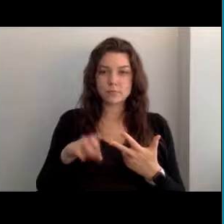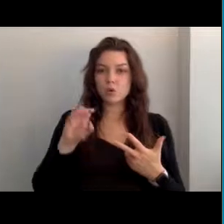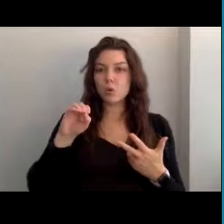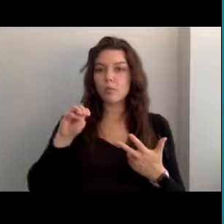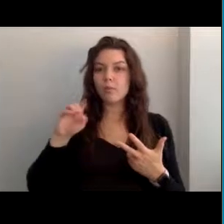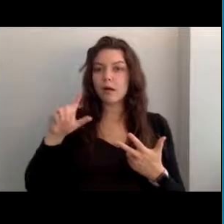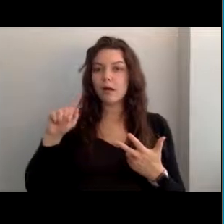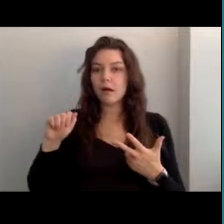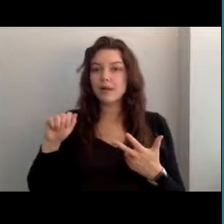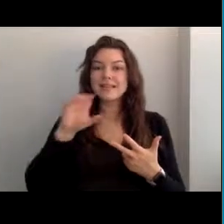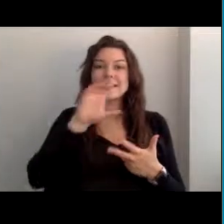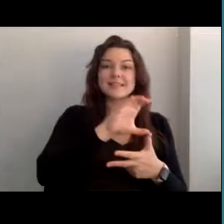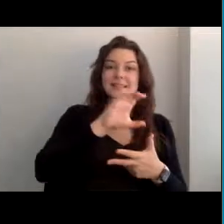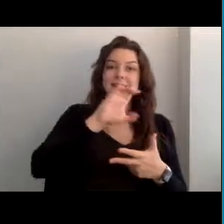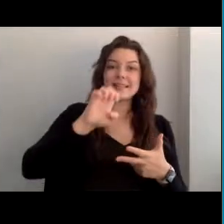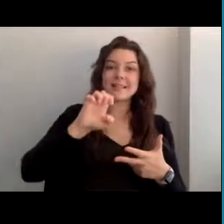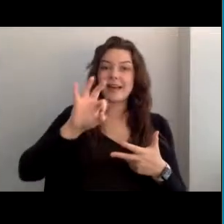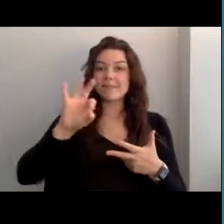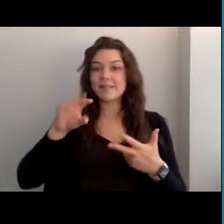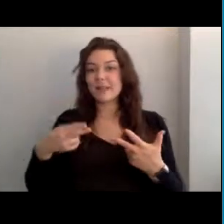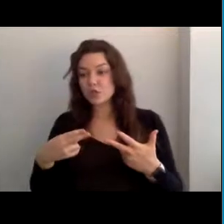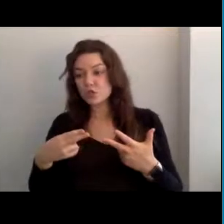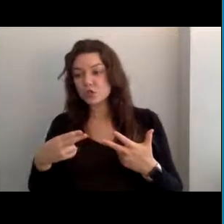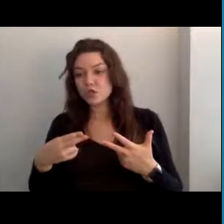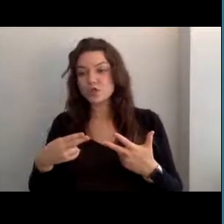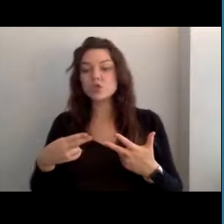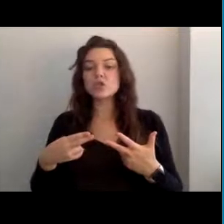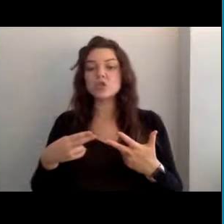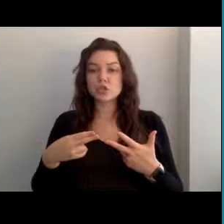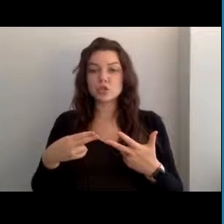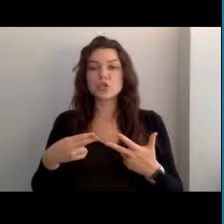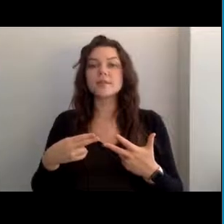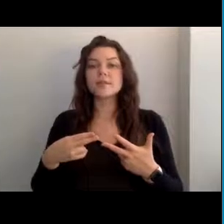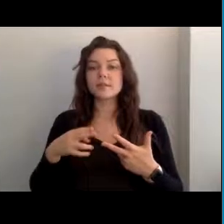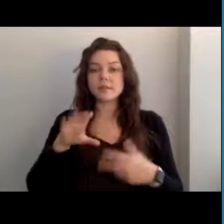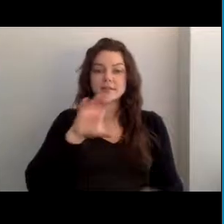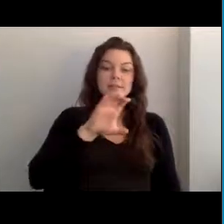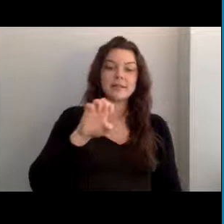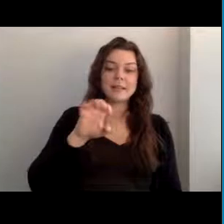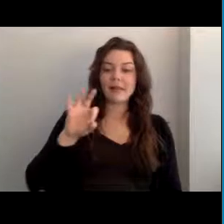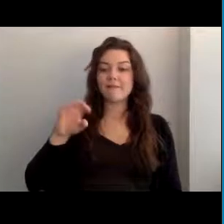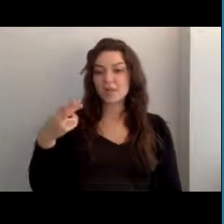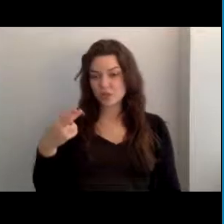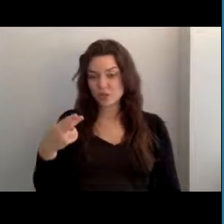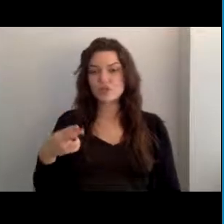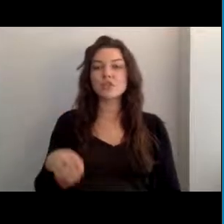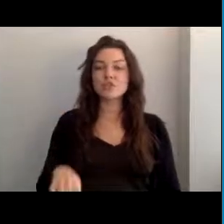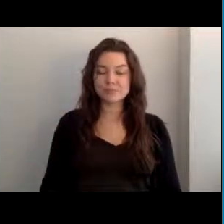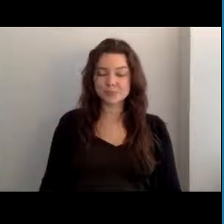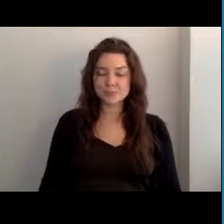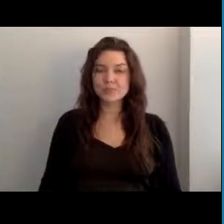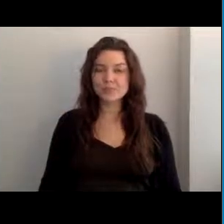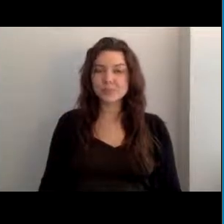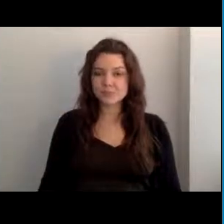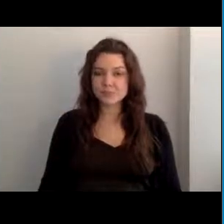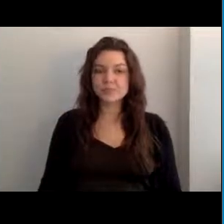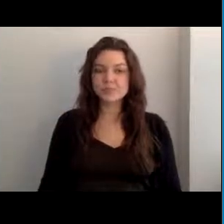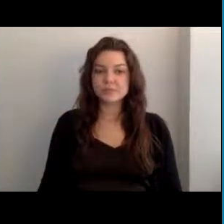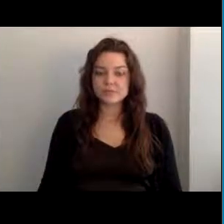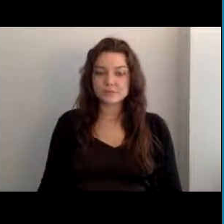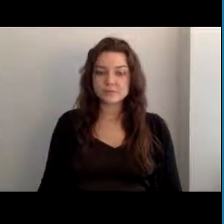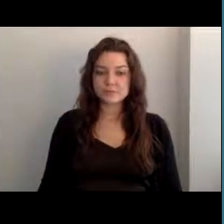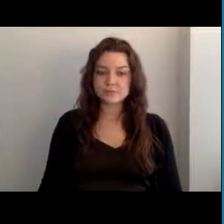C, E, F, and H. Yeah, we had Texas also says C, E, F, and H. Let's see if anyone